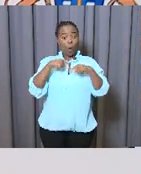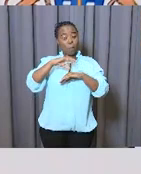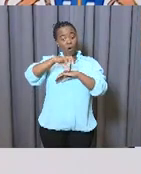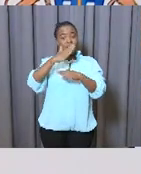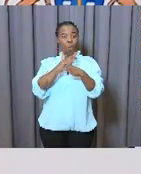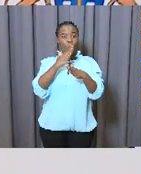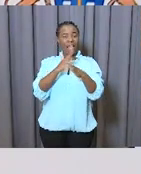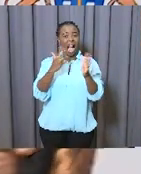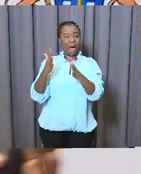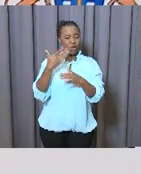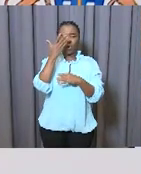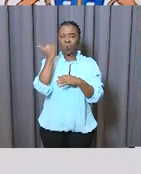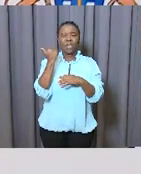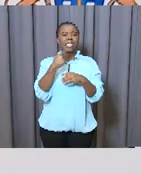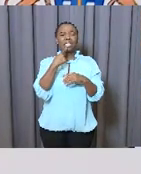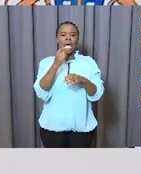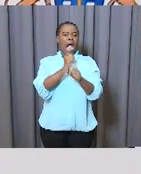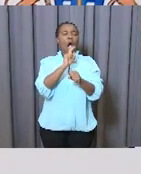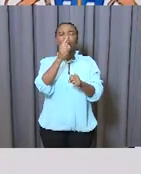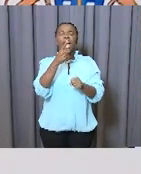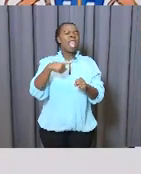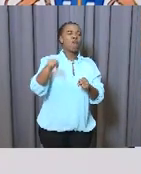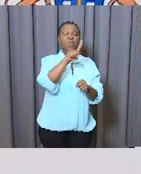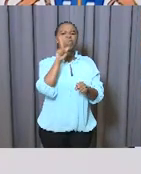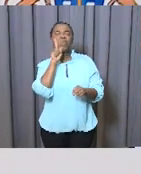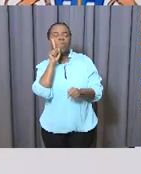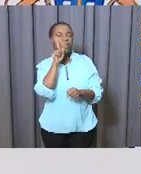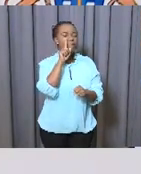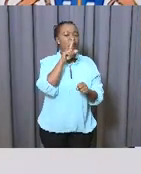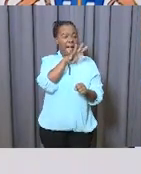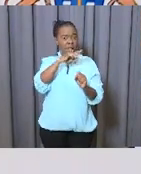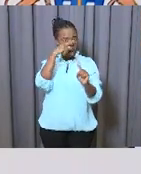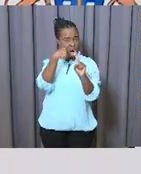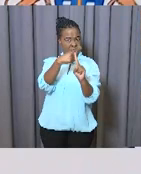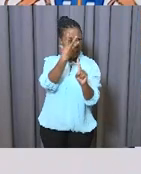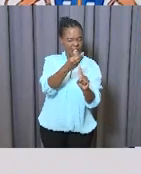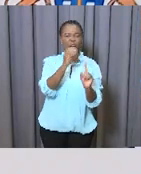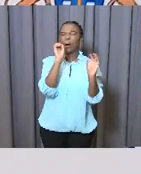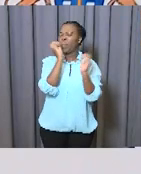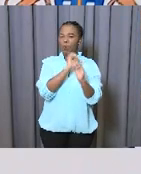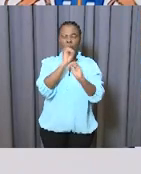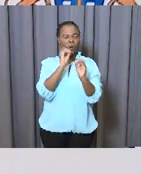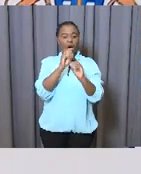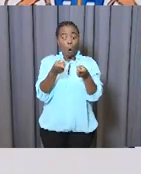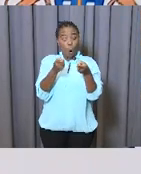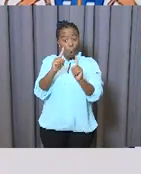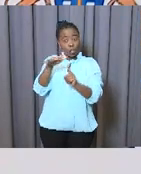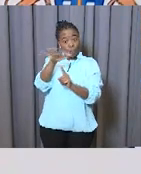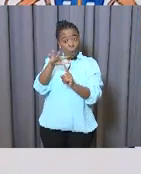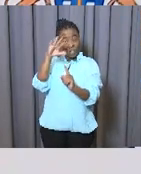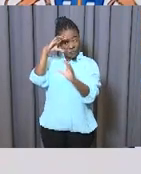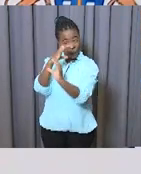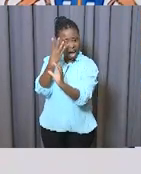in Gauteng, they are just testing everywhere. There's no targeted areas. They are not focusing on the hotspots.